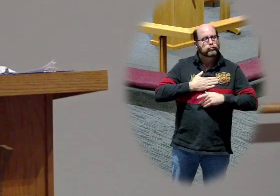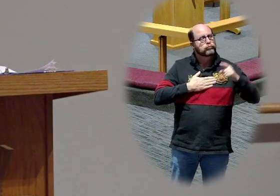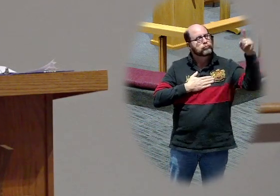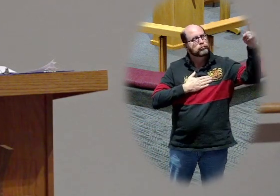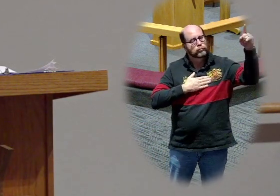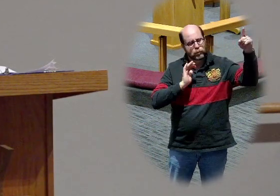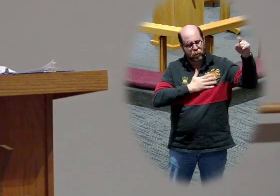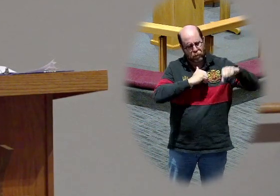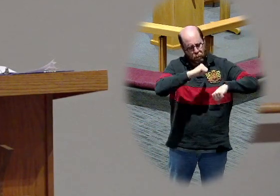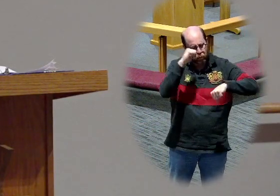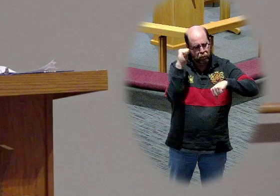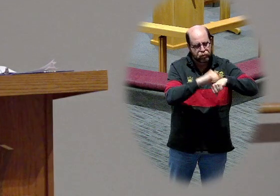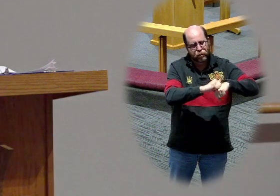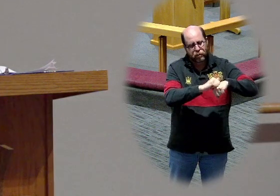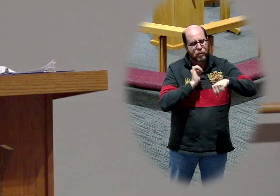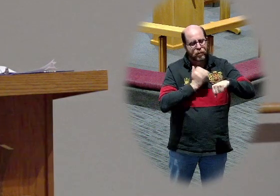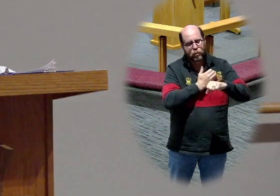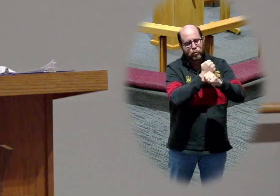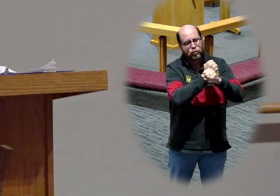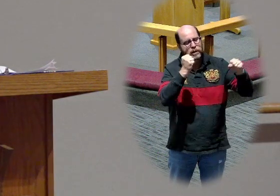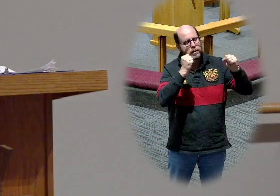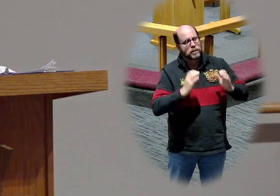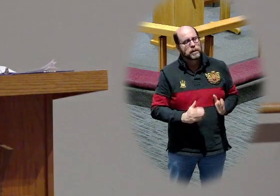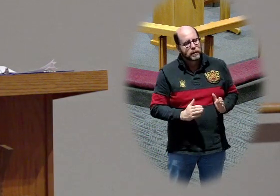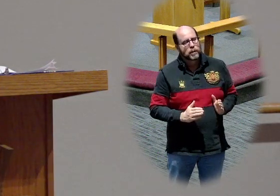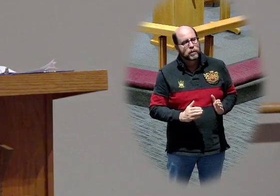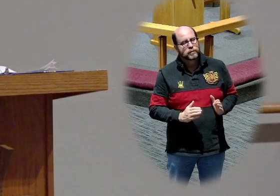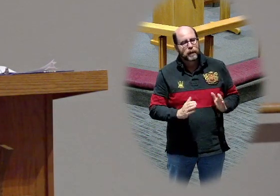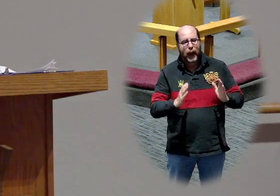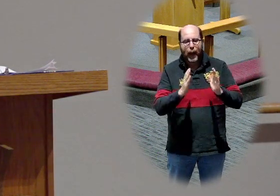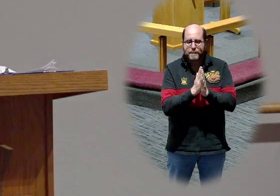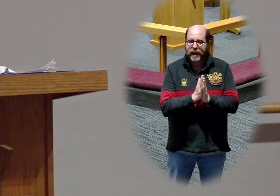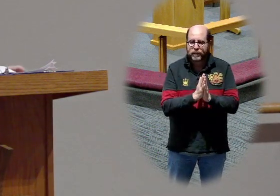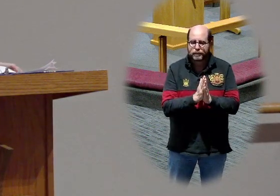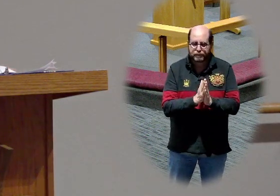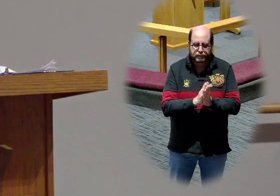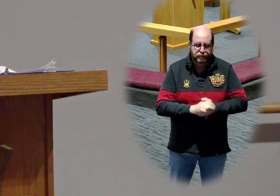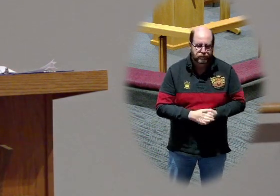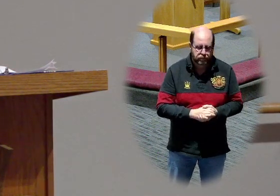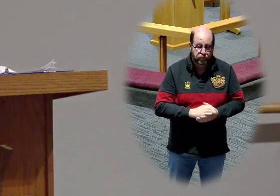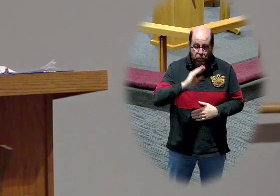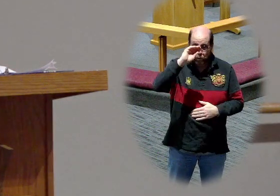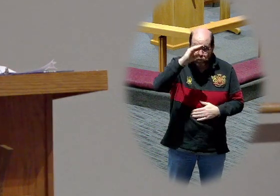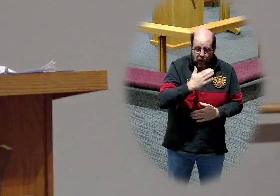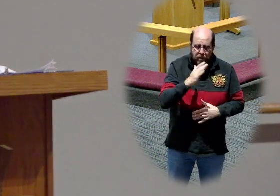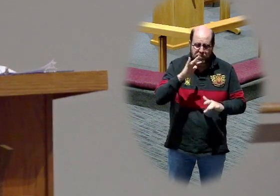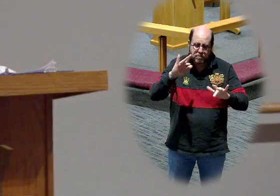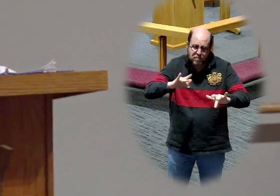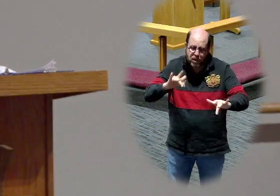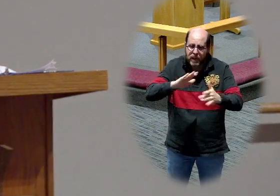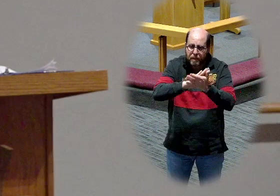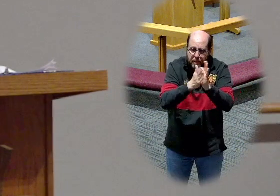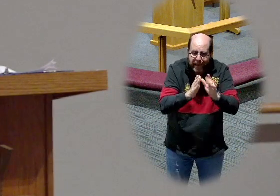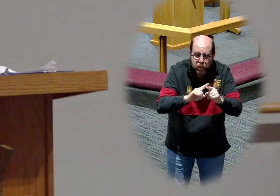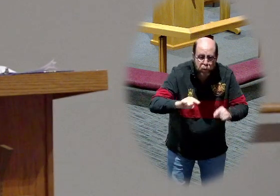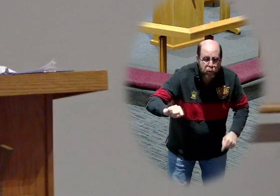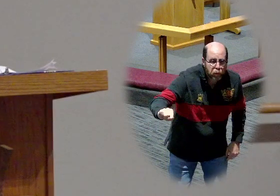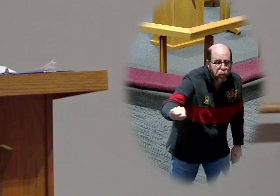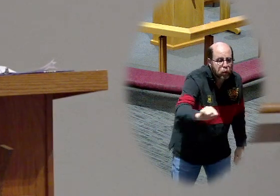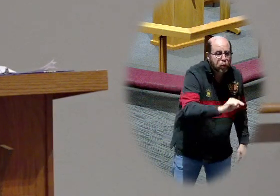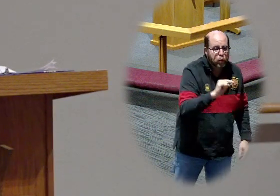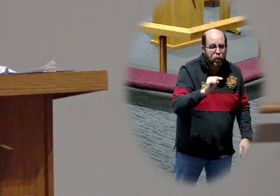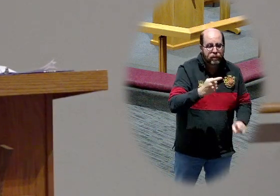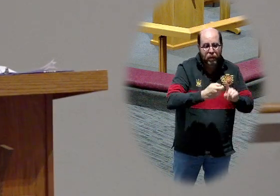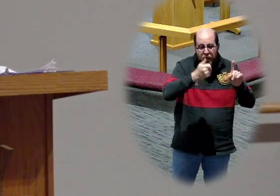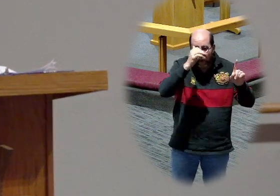our rock and our redeemer. Amen. Grace, mercy, and peace to you